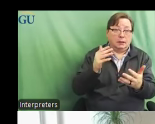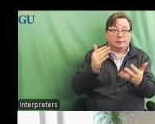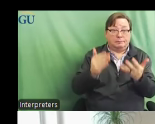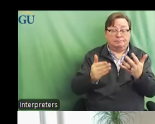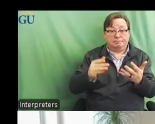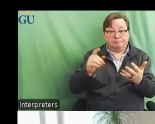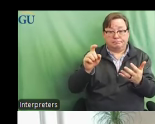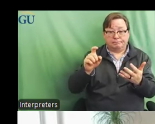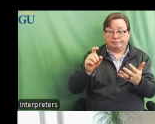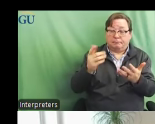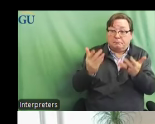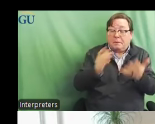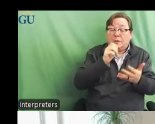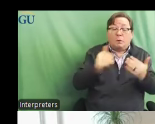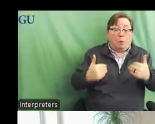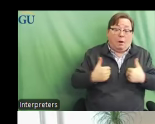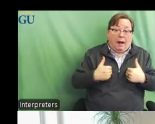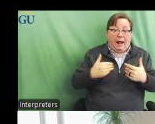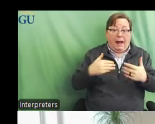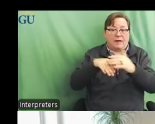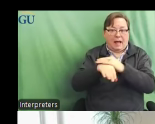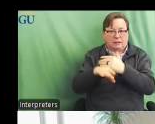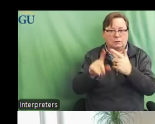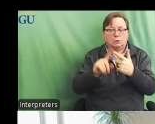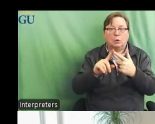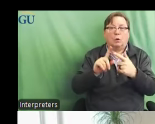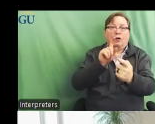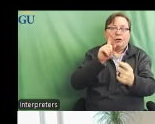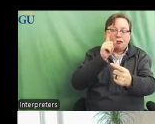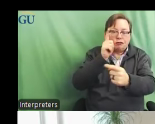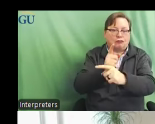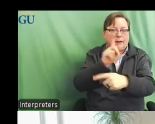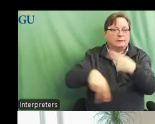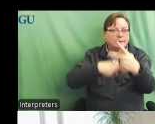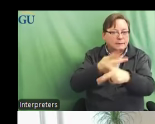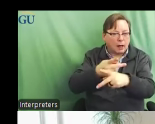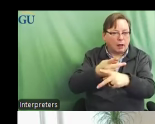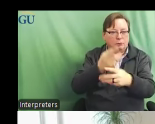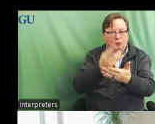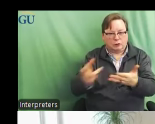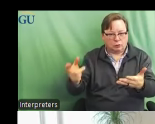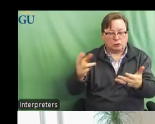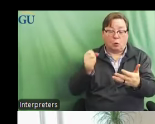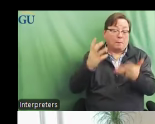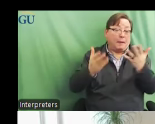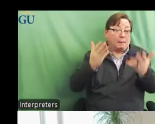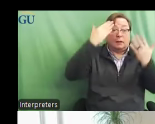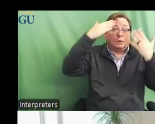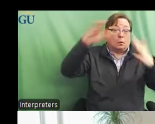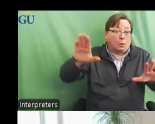may not have access to the types of resources or be aware of the types of resources that are